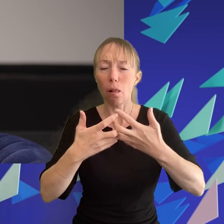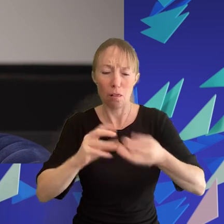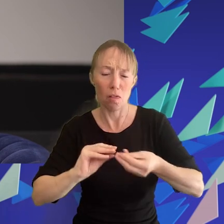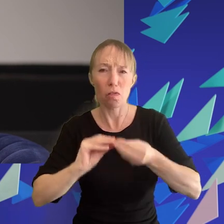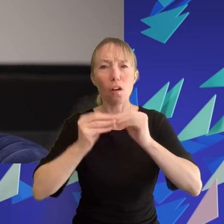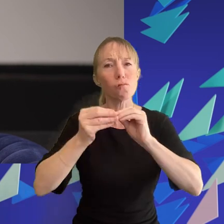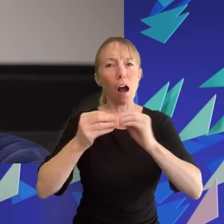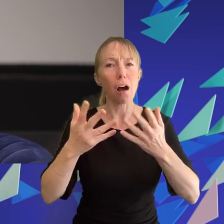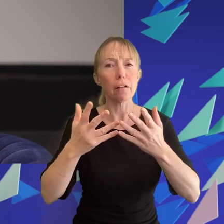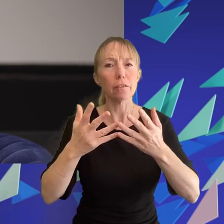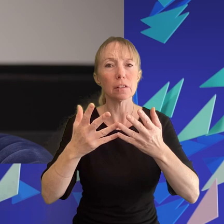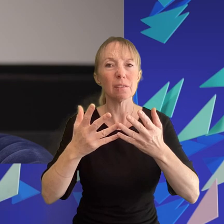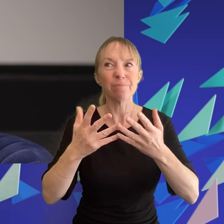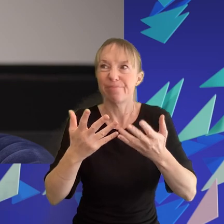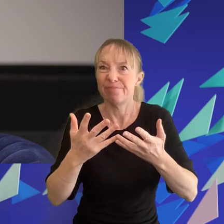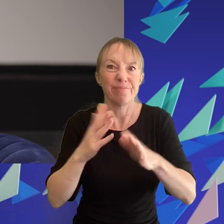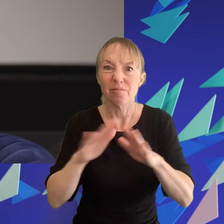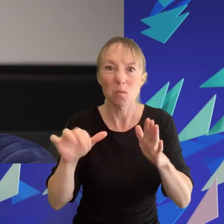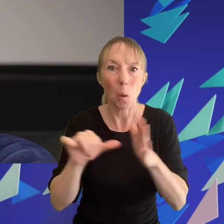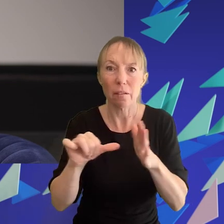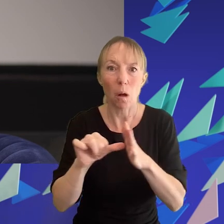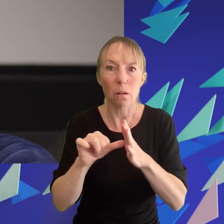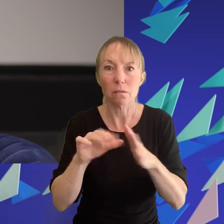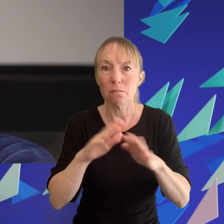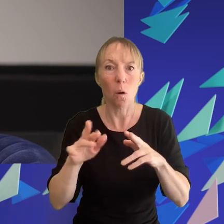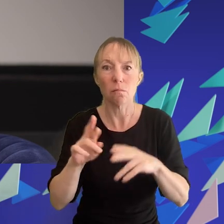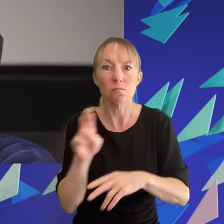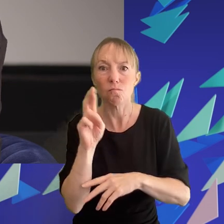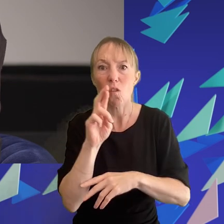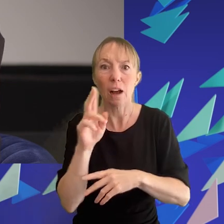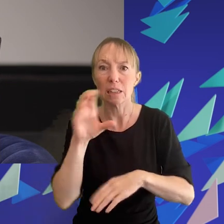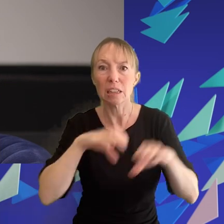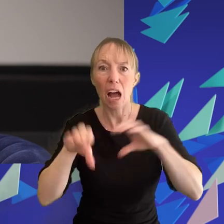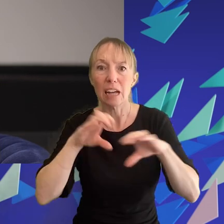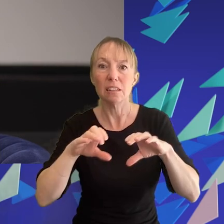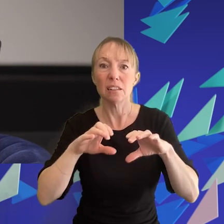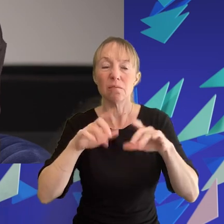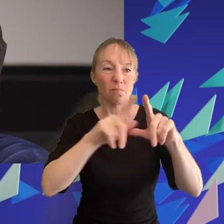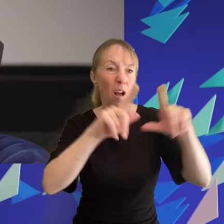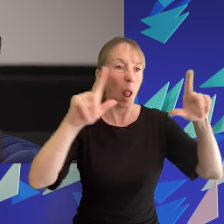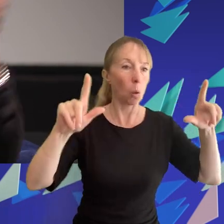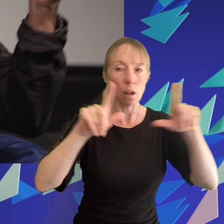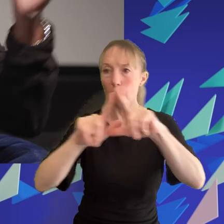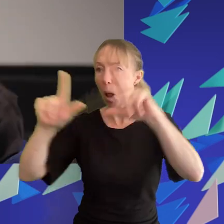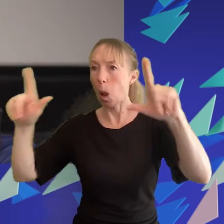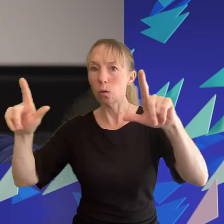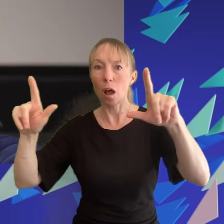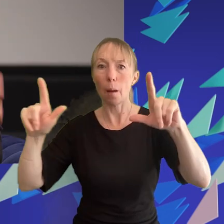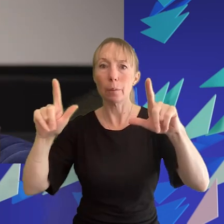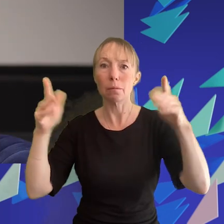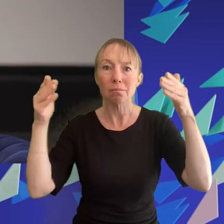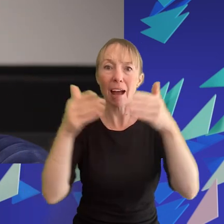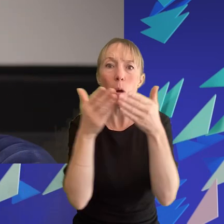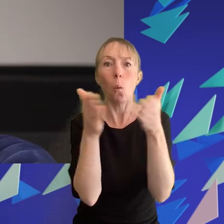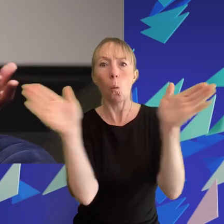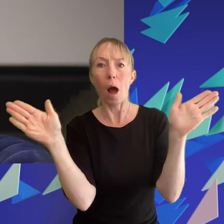it is not rocket science, right? So, I mean, even with your phone, you have a close-up, two-shot, wide shot, okay,